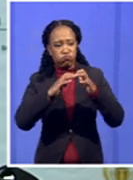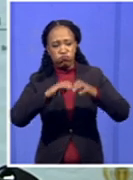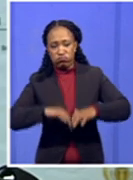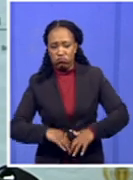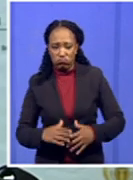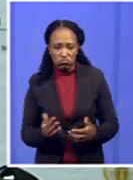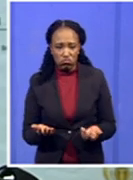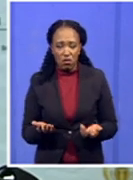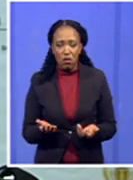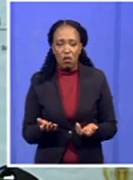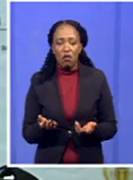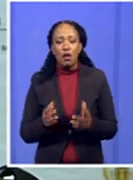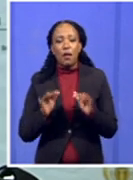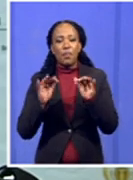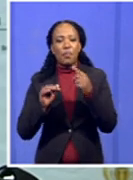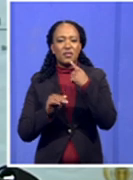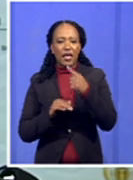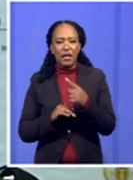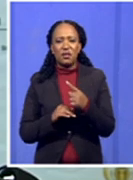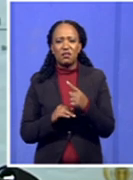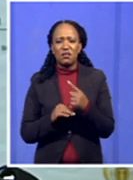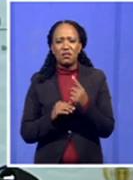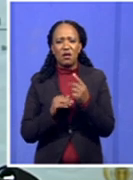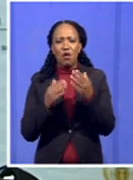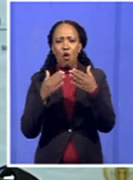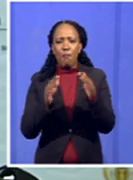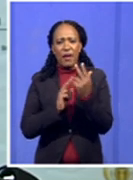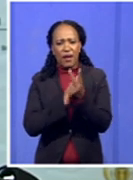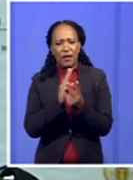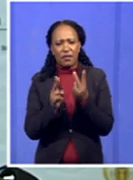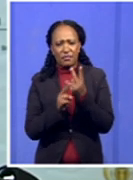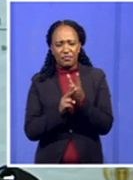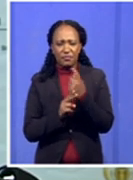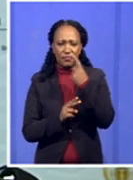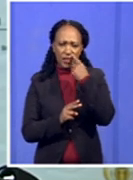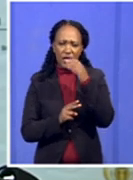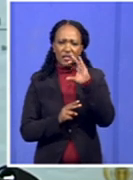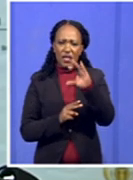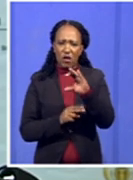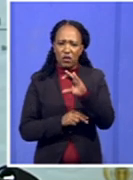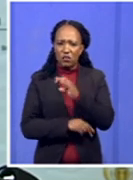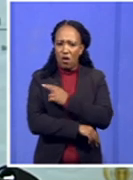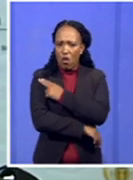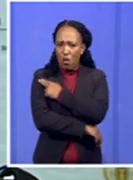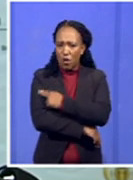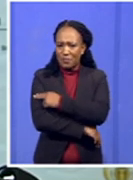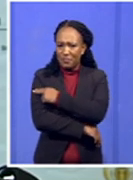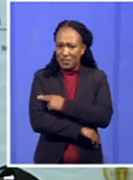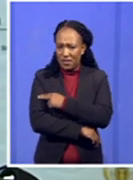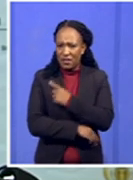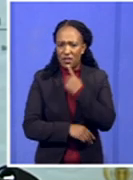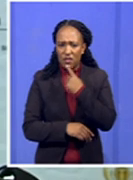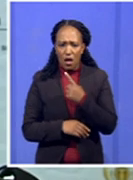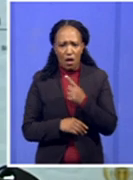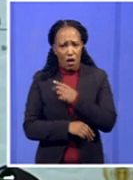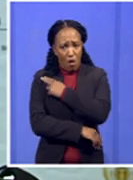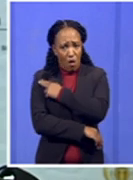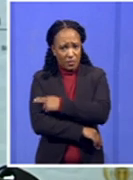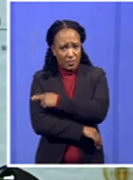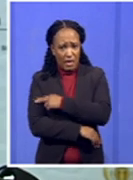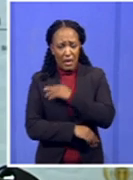of reopen Charlotte Maxeke Academic Hospital as if the hospital